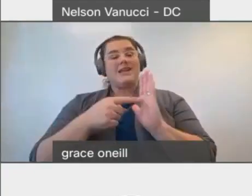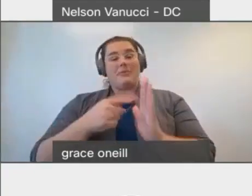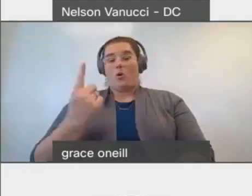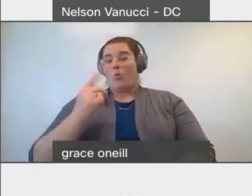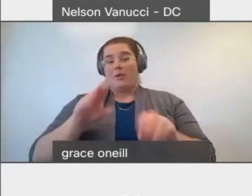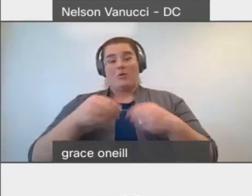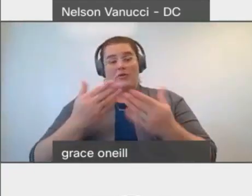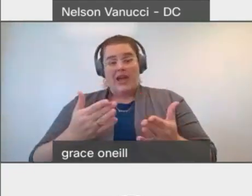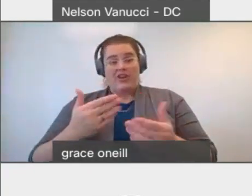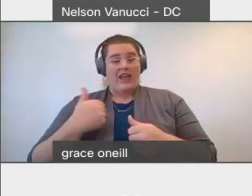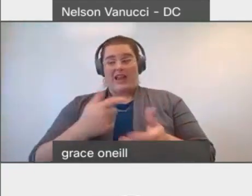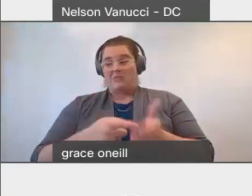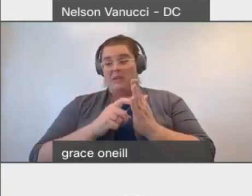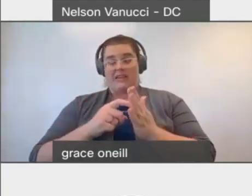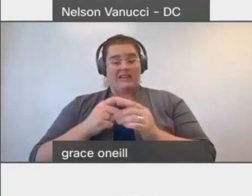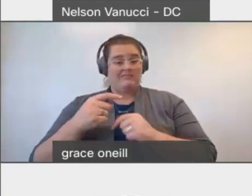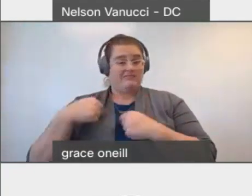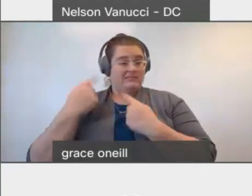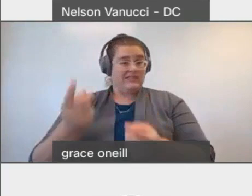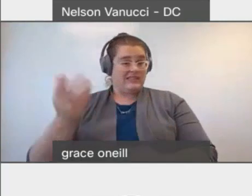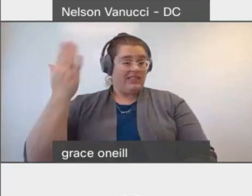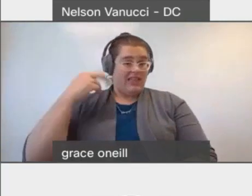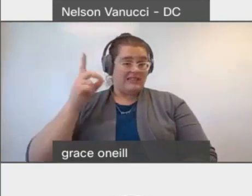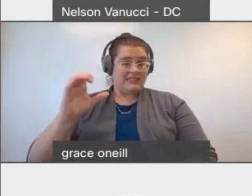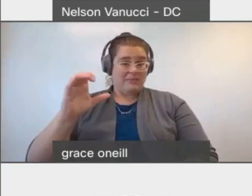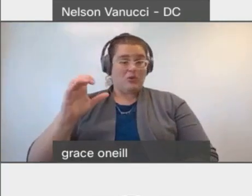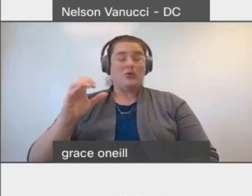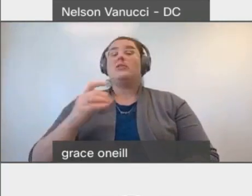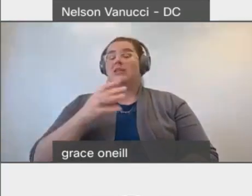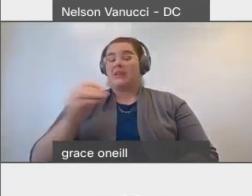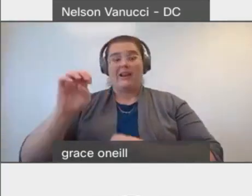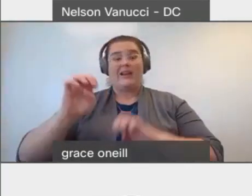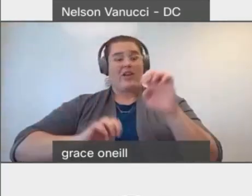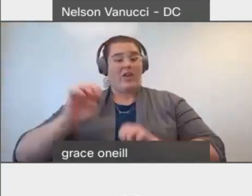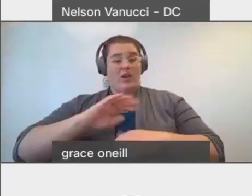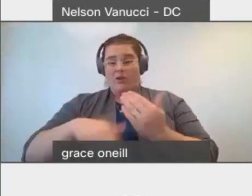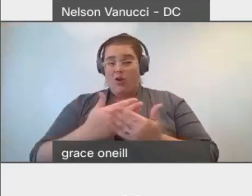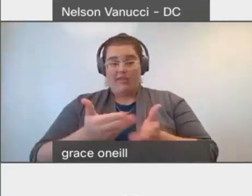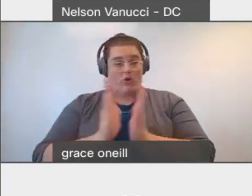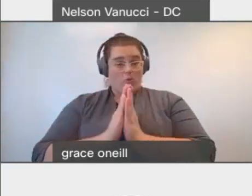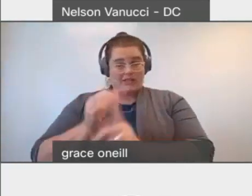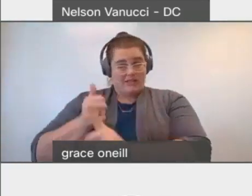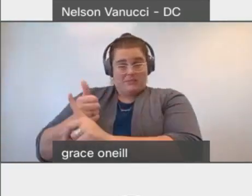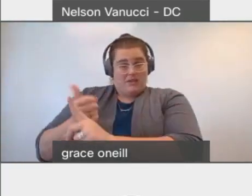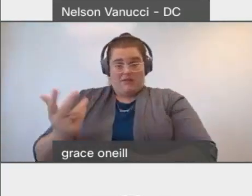December and managed to evaluate all of these requests on their own.